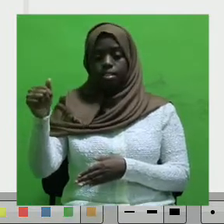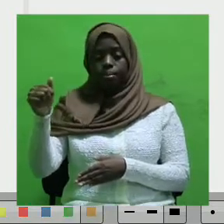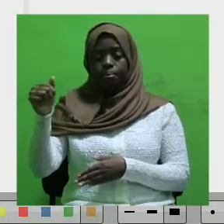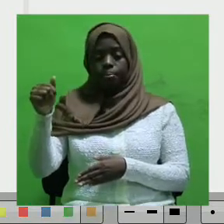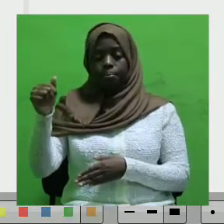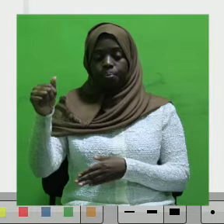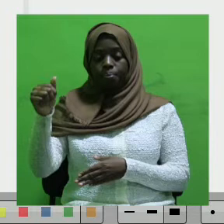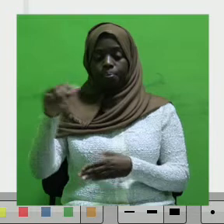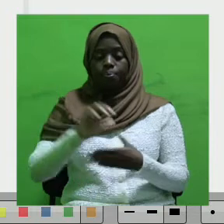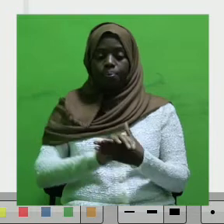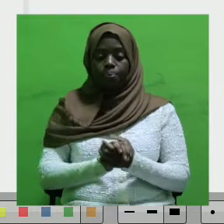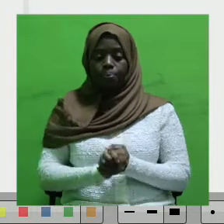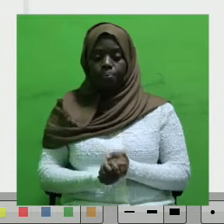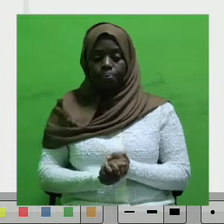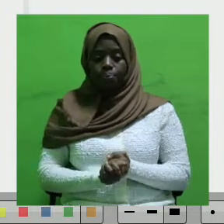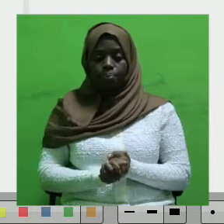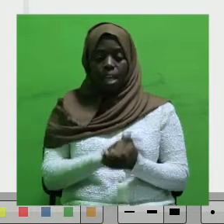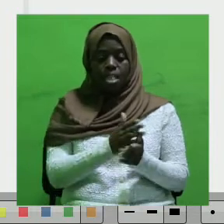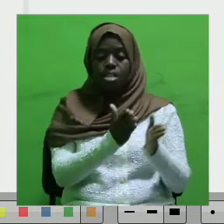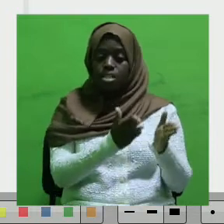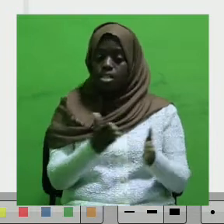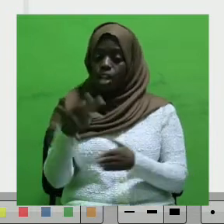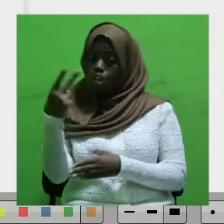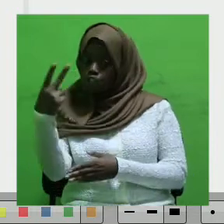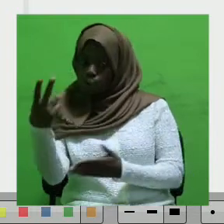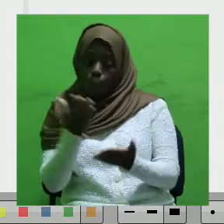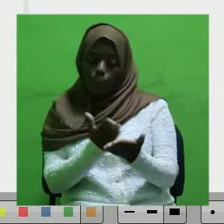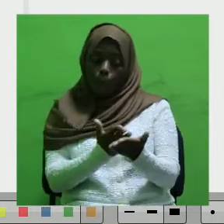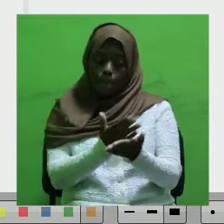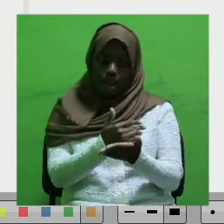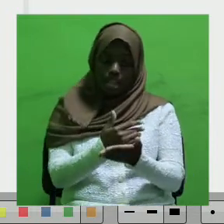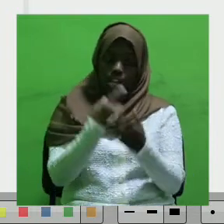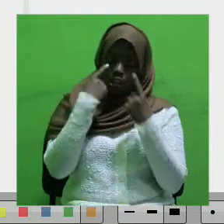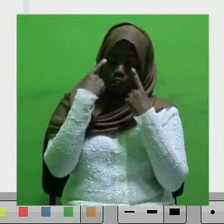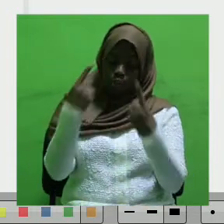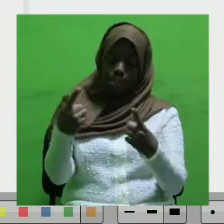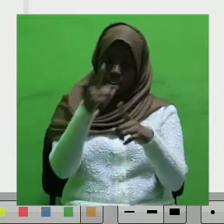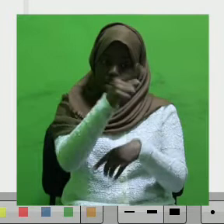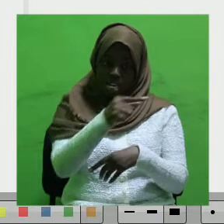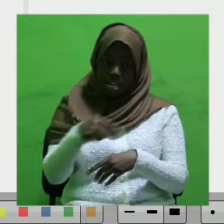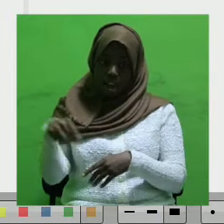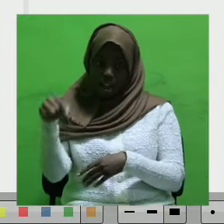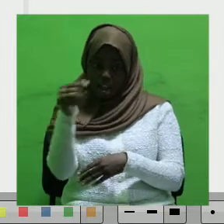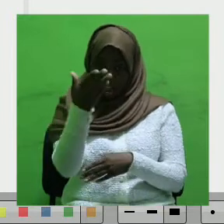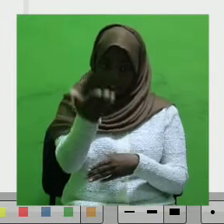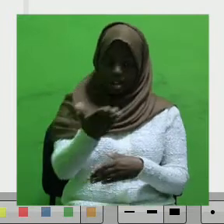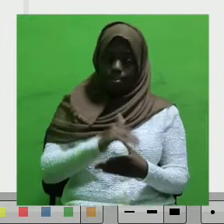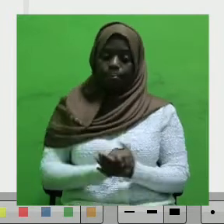arterioles or vessels. These two parts shown in the nephron.